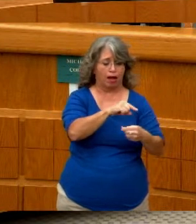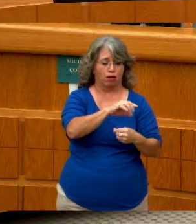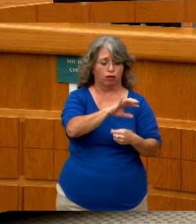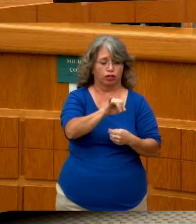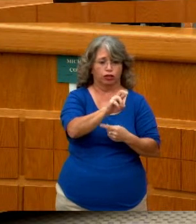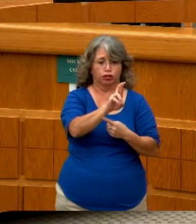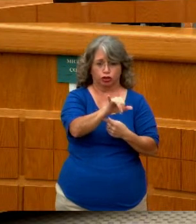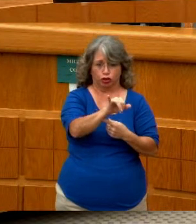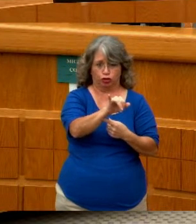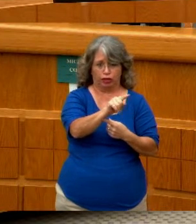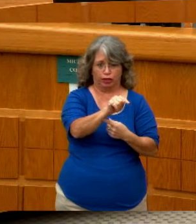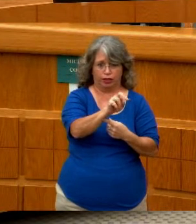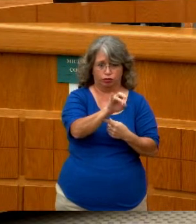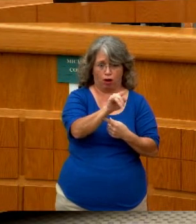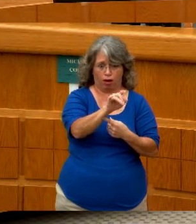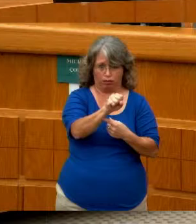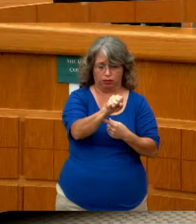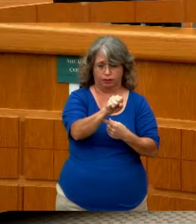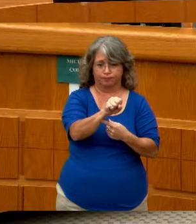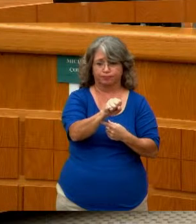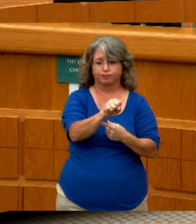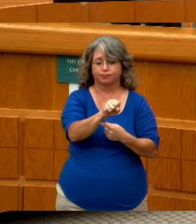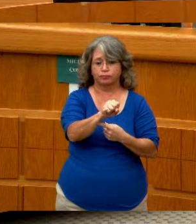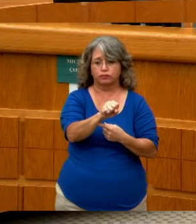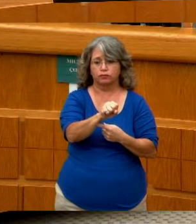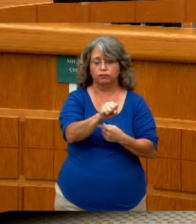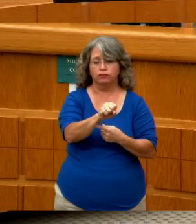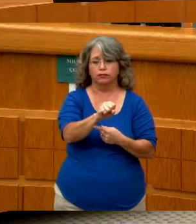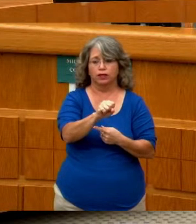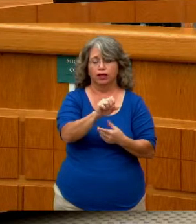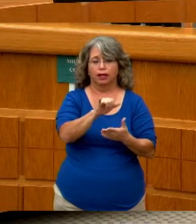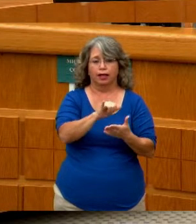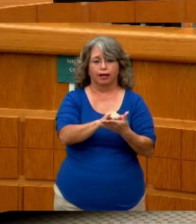on jury trials from February 1st,